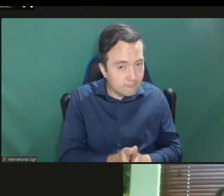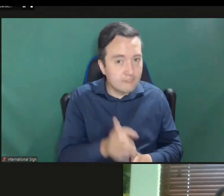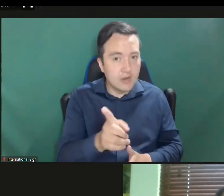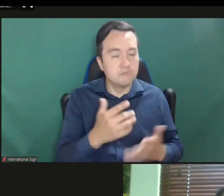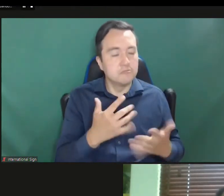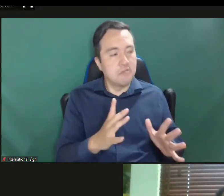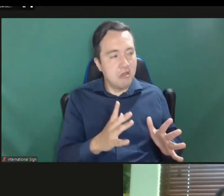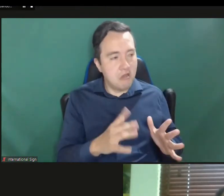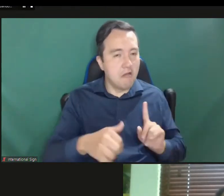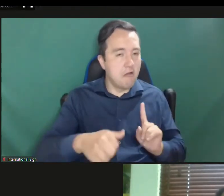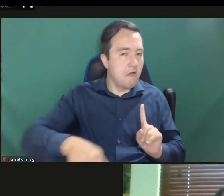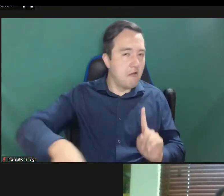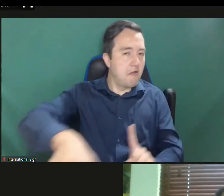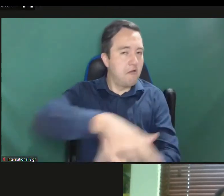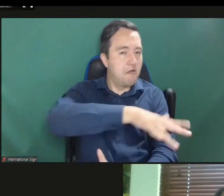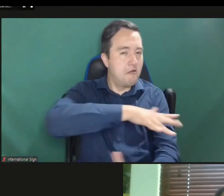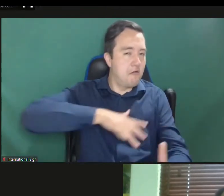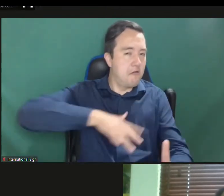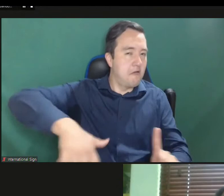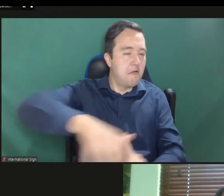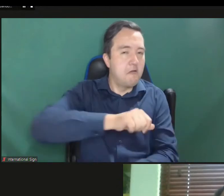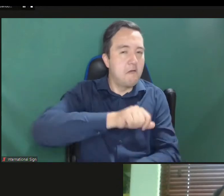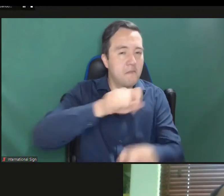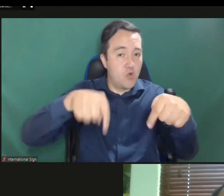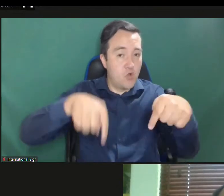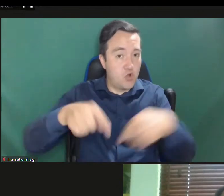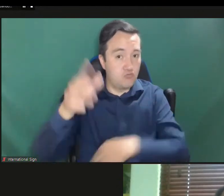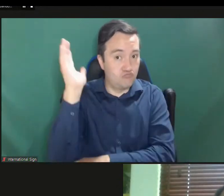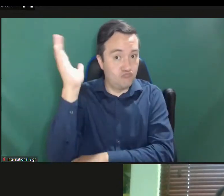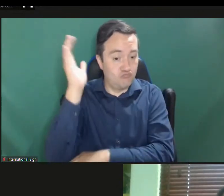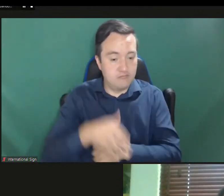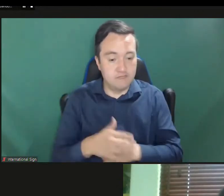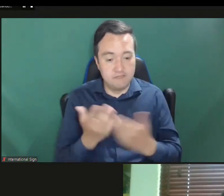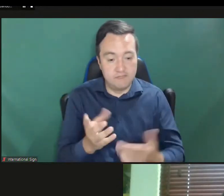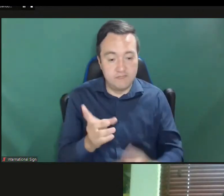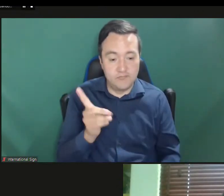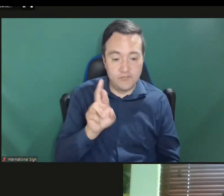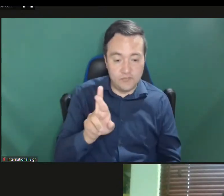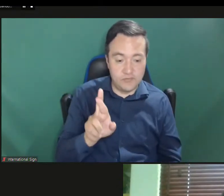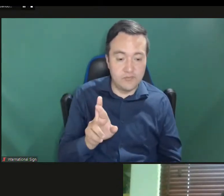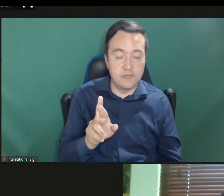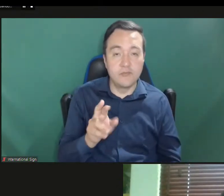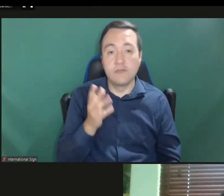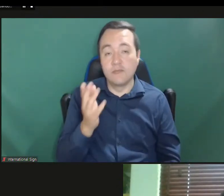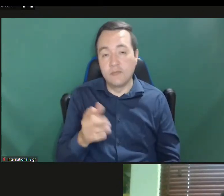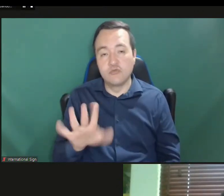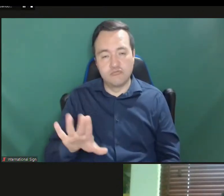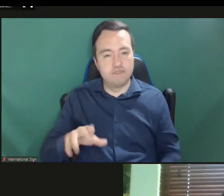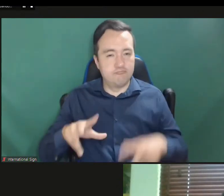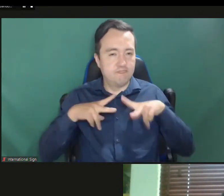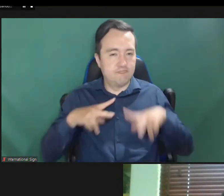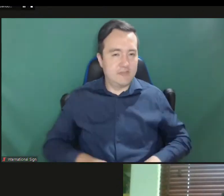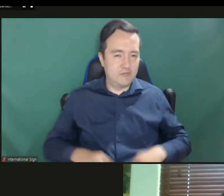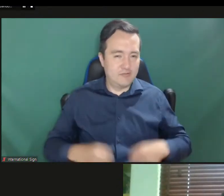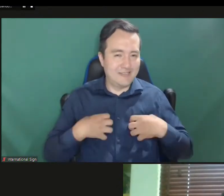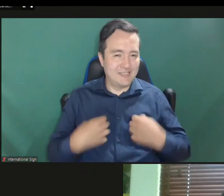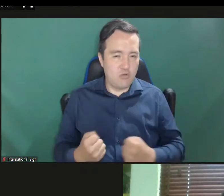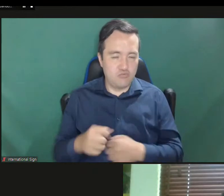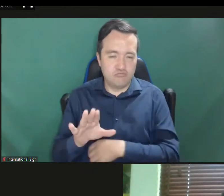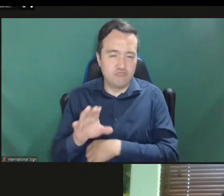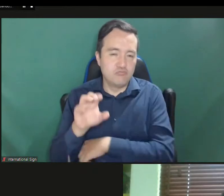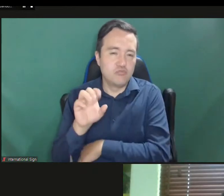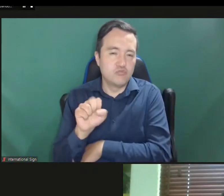Dr. Mar Ramadin, the Minister of Health of Suriname, and he'll be followed by Dr. Rui Lopez